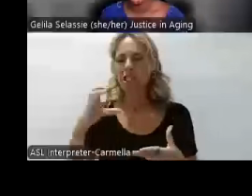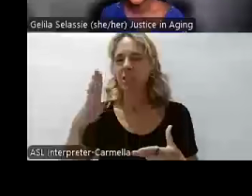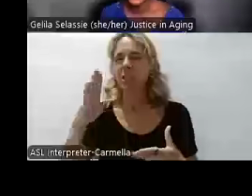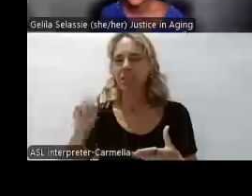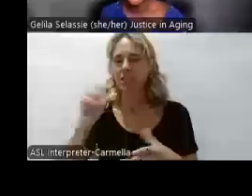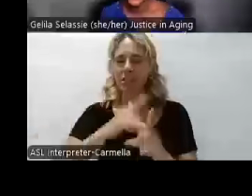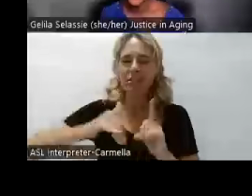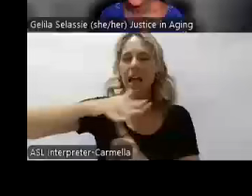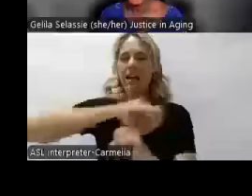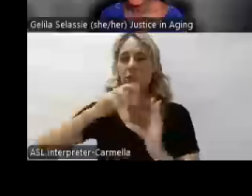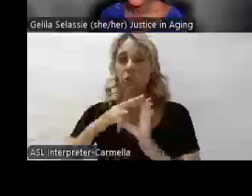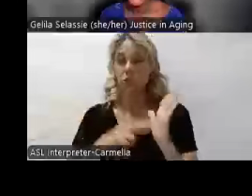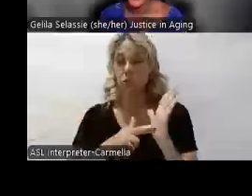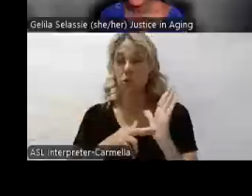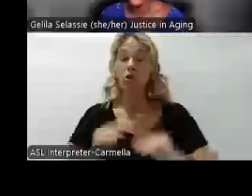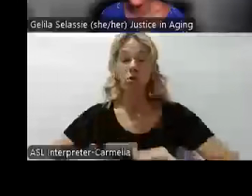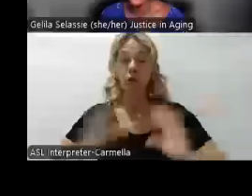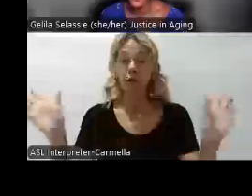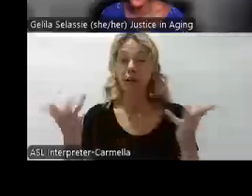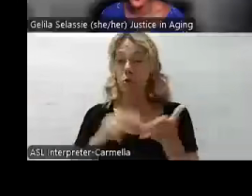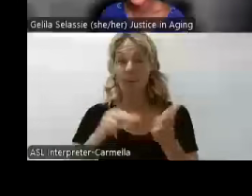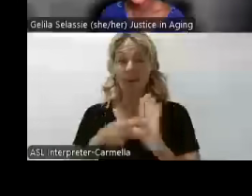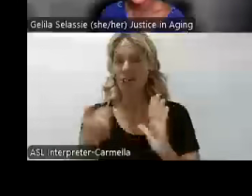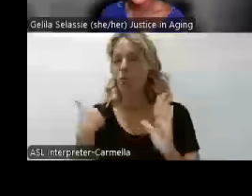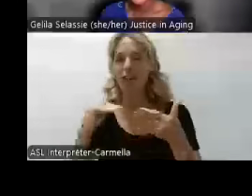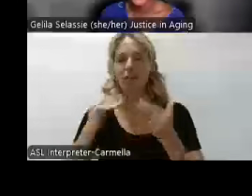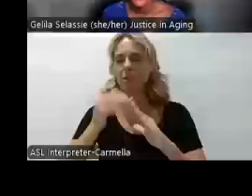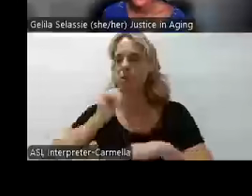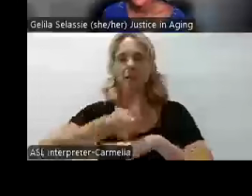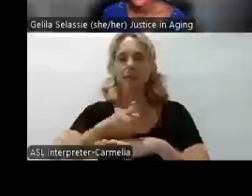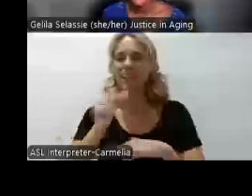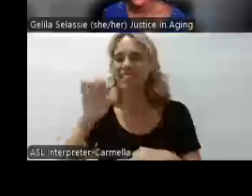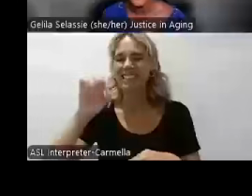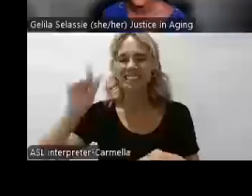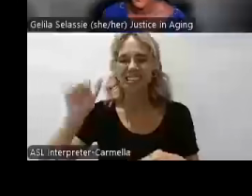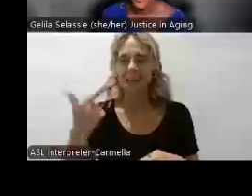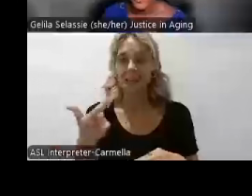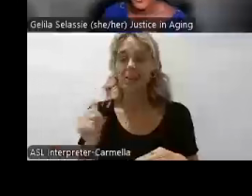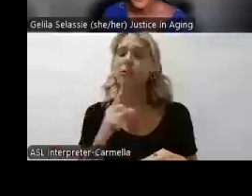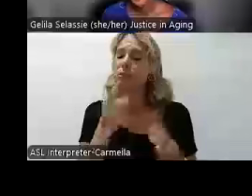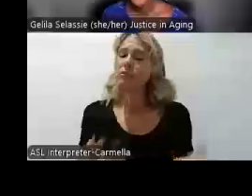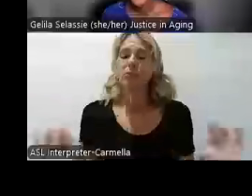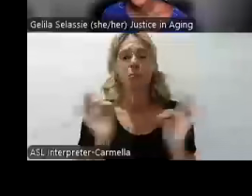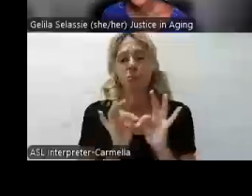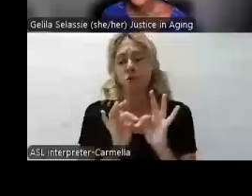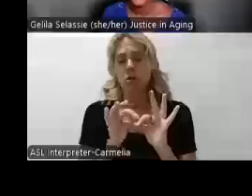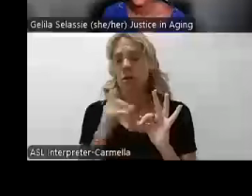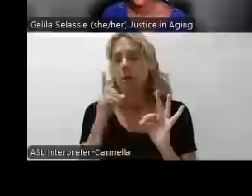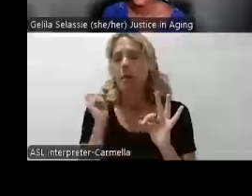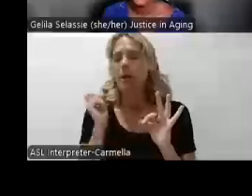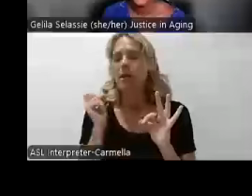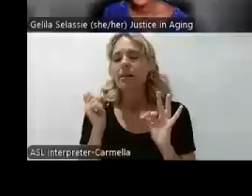rule, to clarify what it means to have a community-based settings. And this is really important because